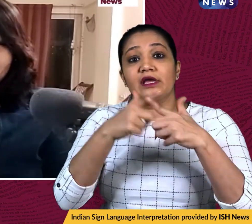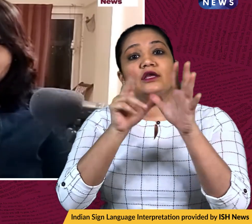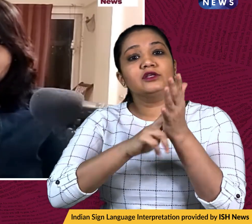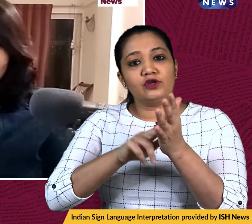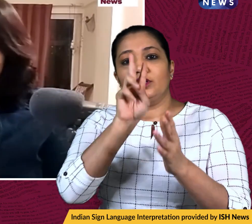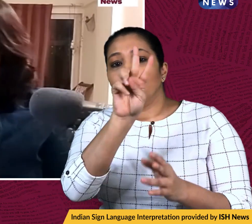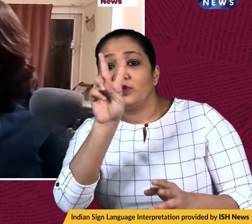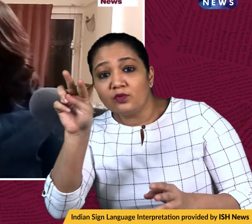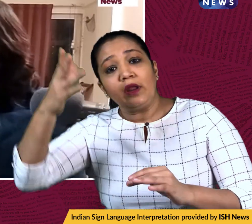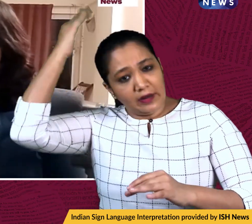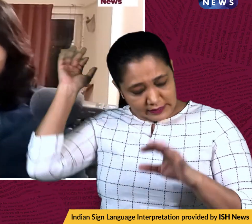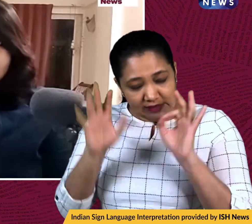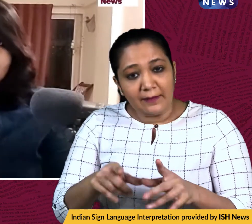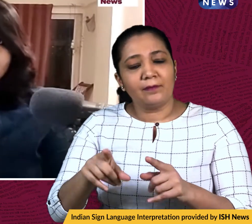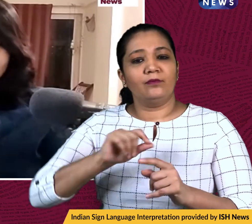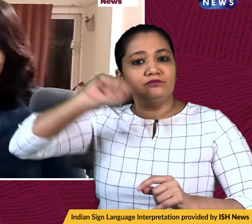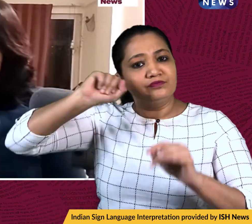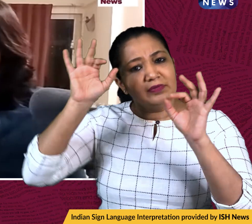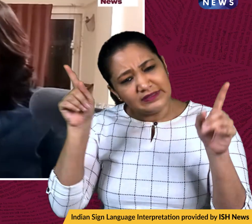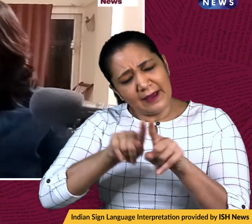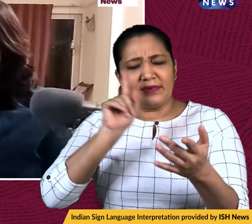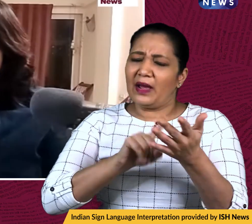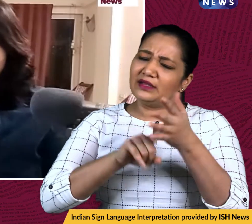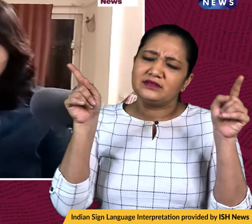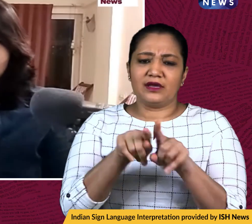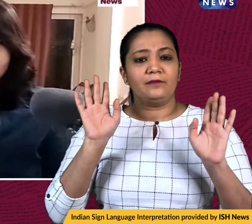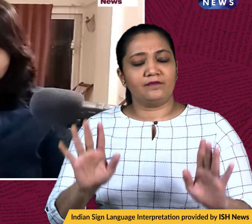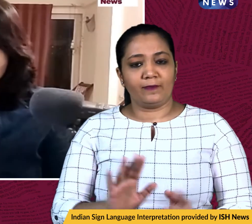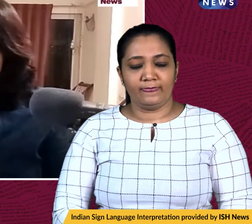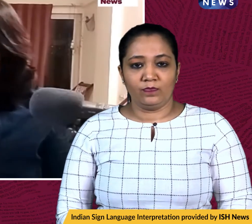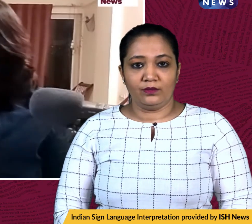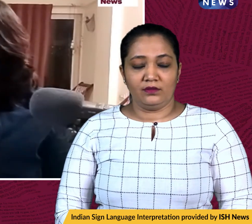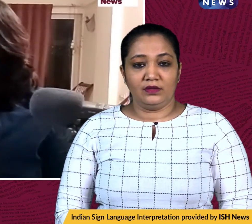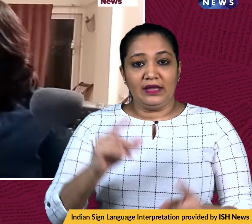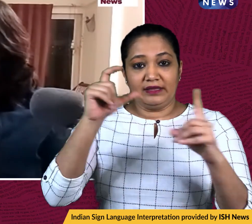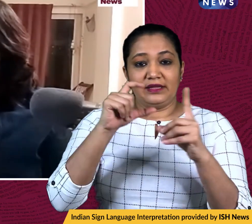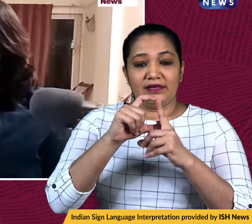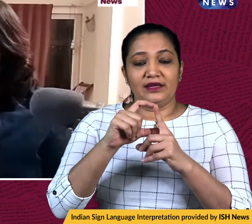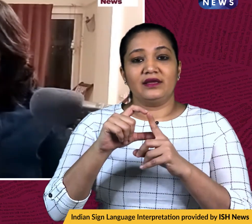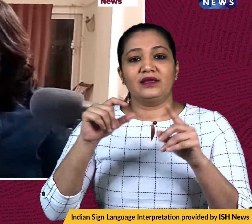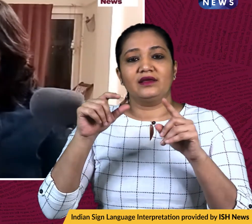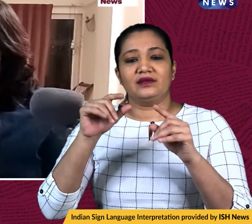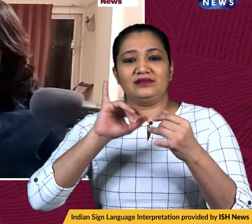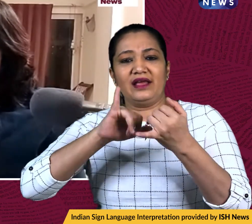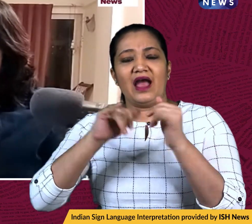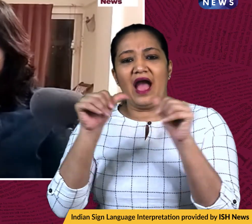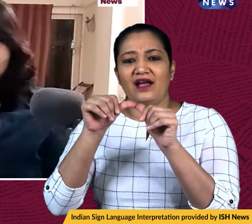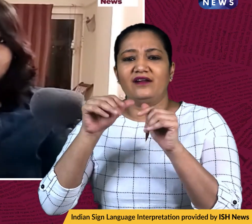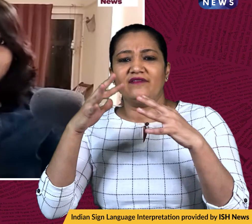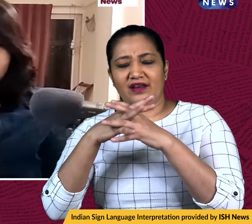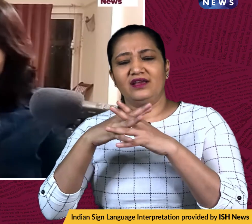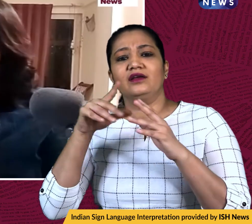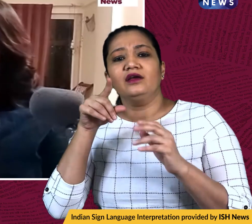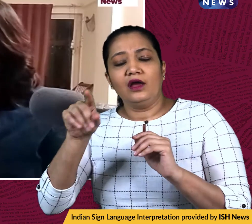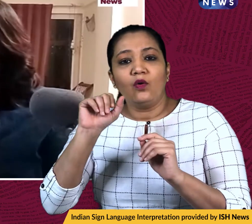of January 2022, raising the same demands. In a statement, the Delhi State Anganwadi Workers and Helpers Union said,